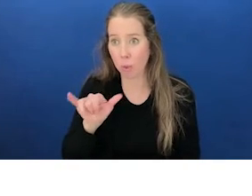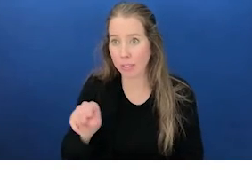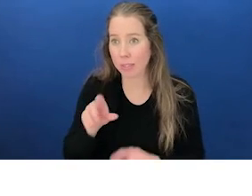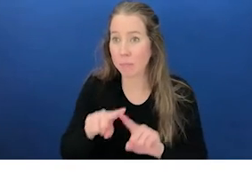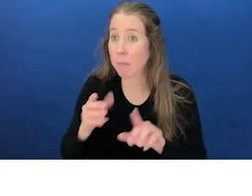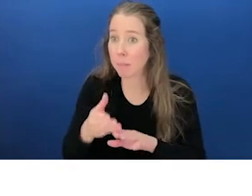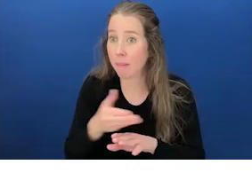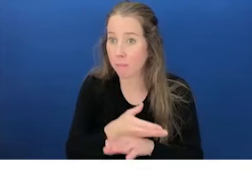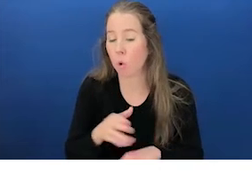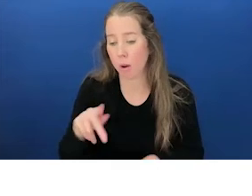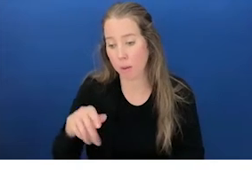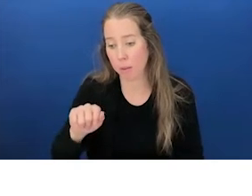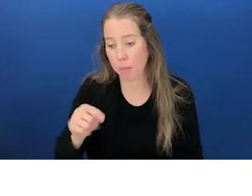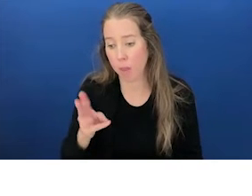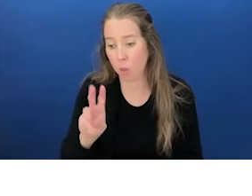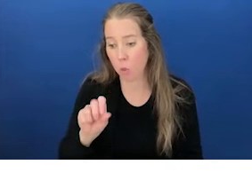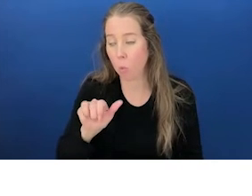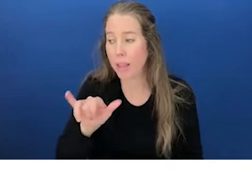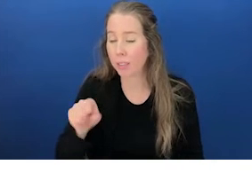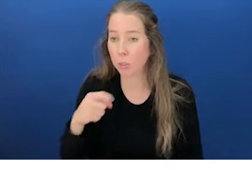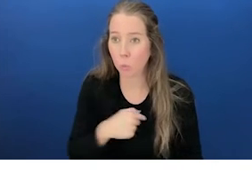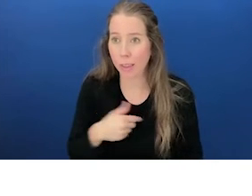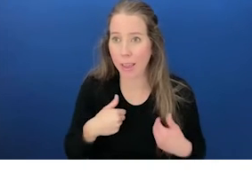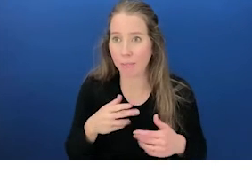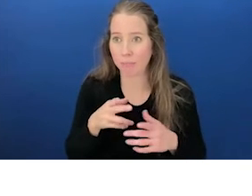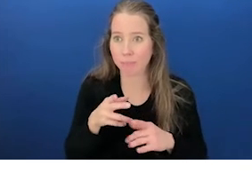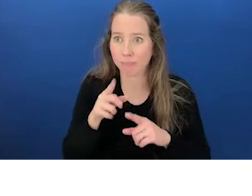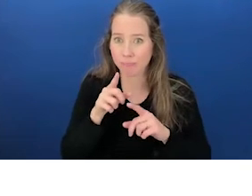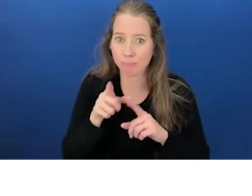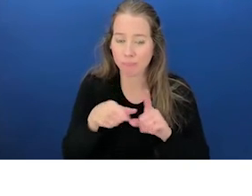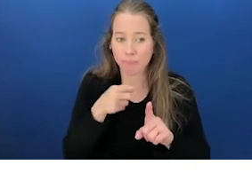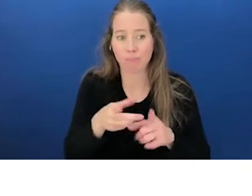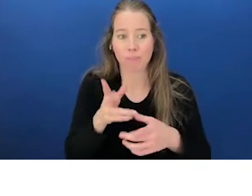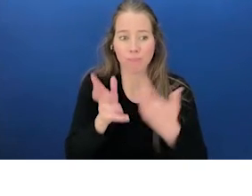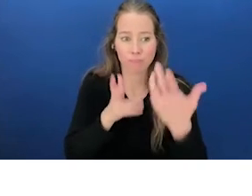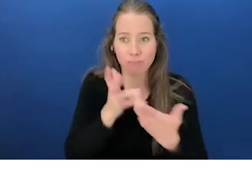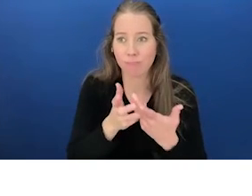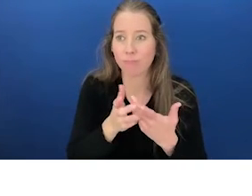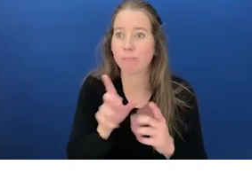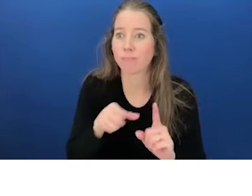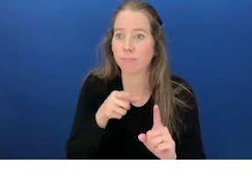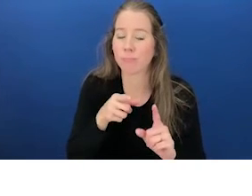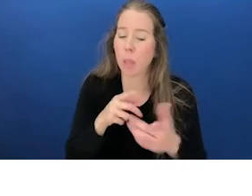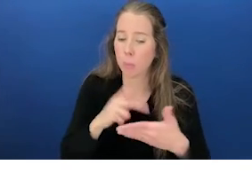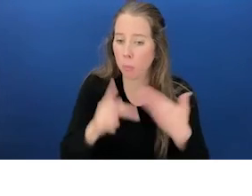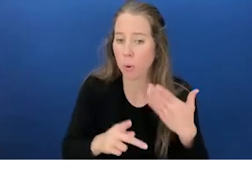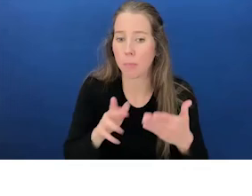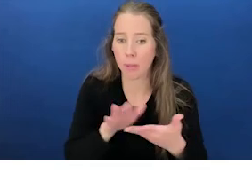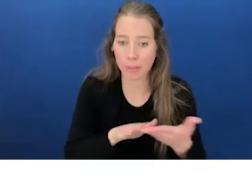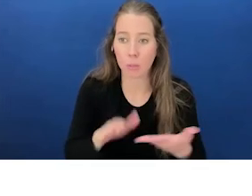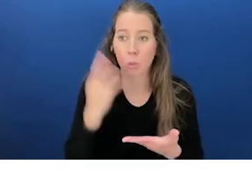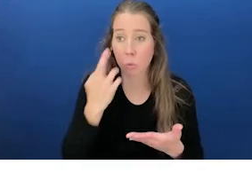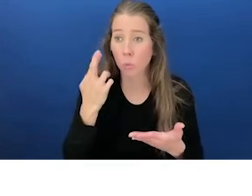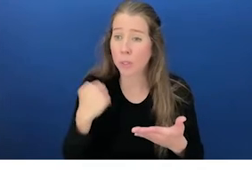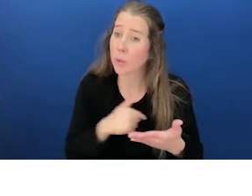for students who are coded to be part of a special program here on campus. And the reason why we do that is we want to be intentional in